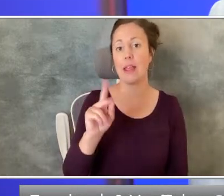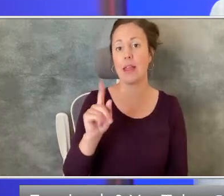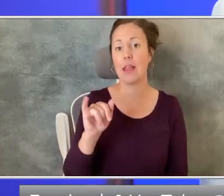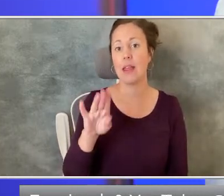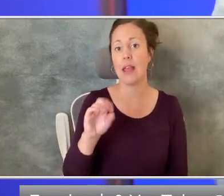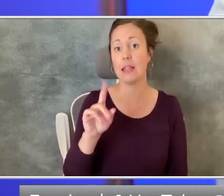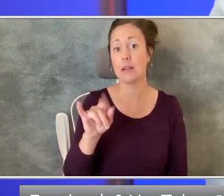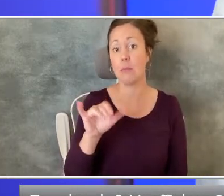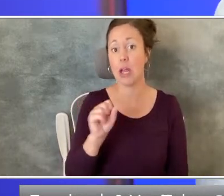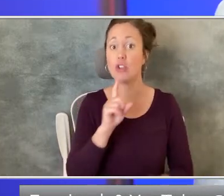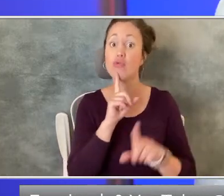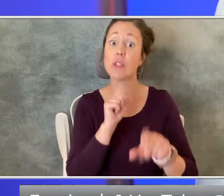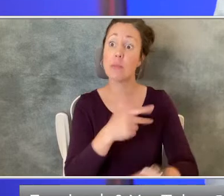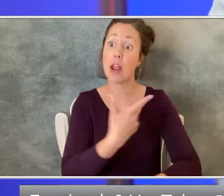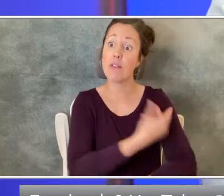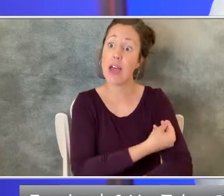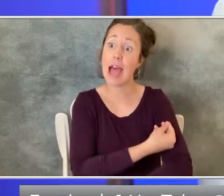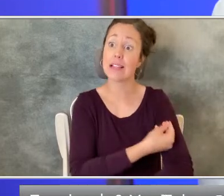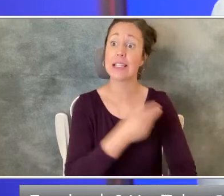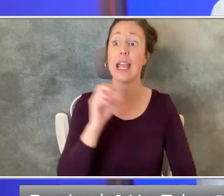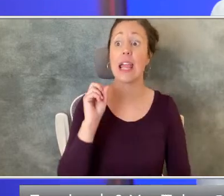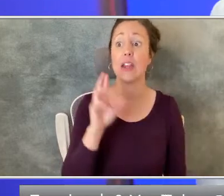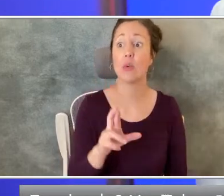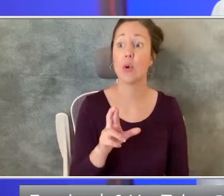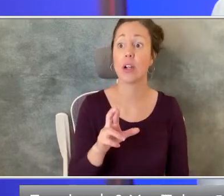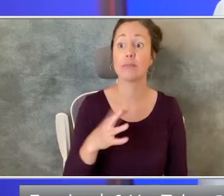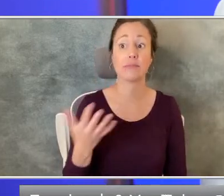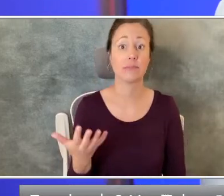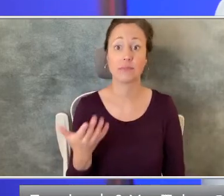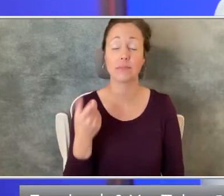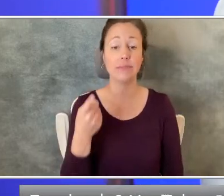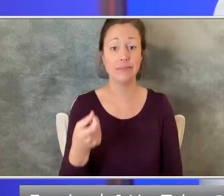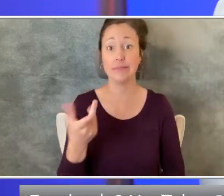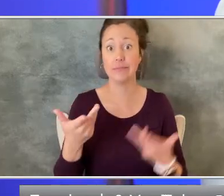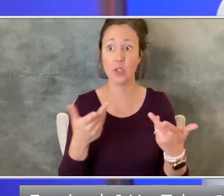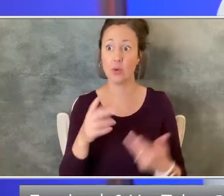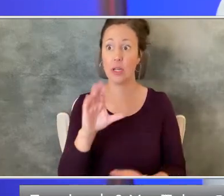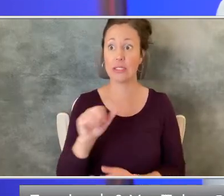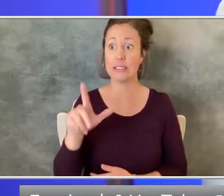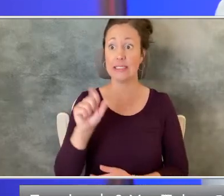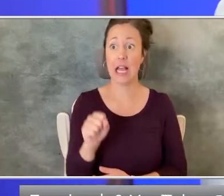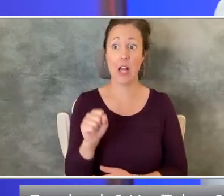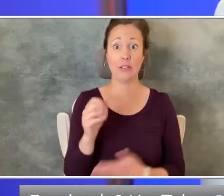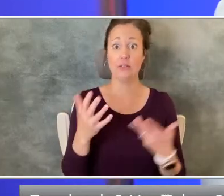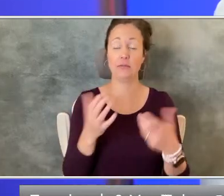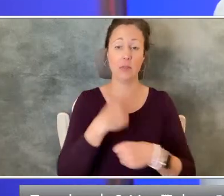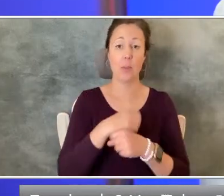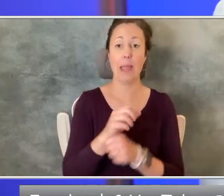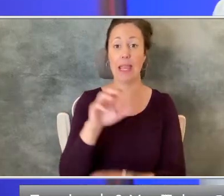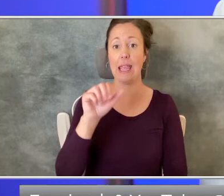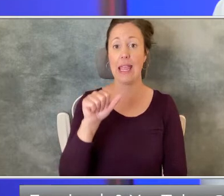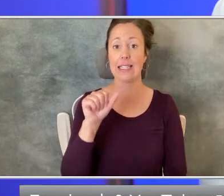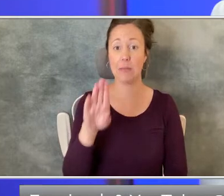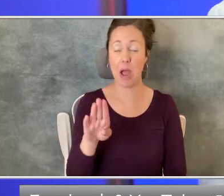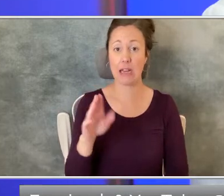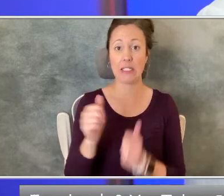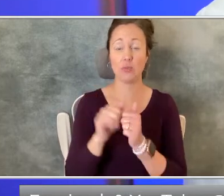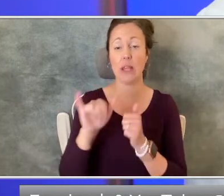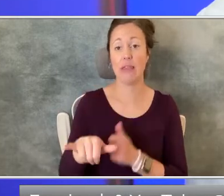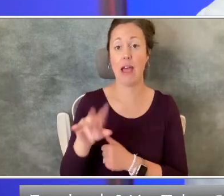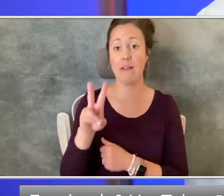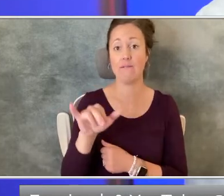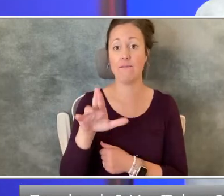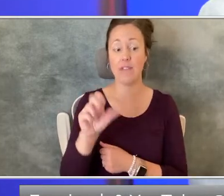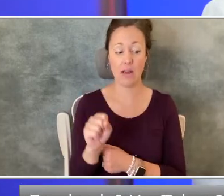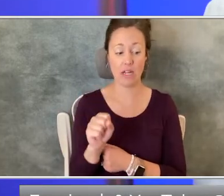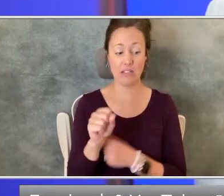vaccine, or if Gene's got a cold, his plasma cells are revved up, they're making antibodies against this virus that he's dealing with right now, and that's good. We want them